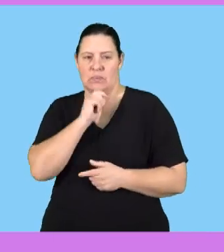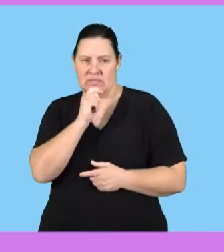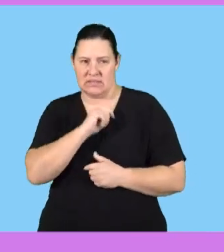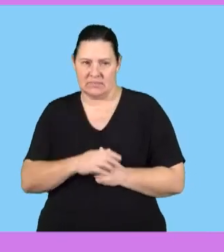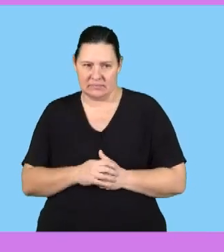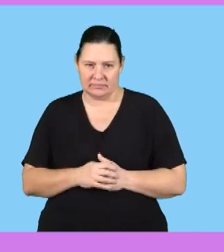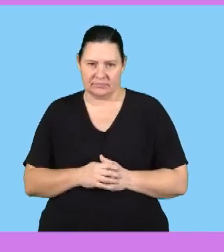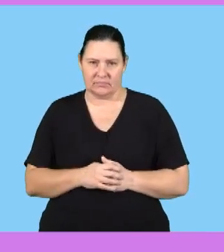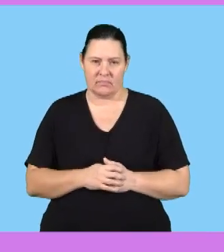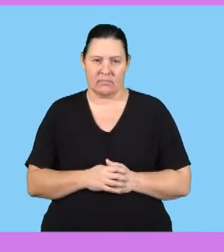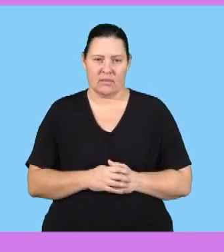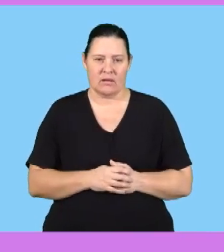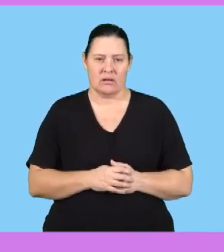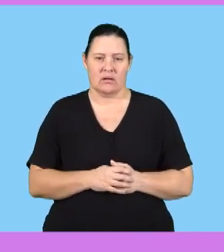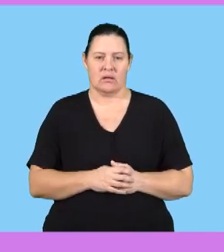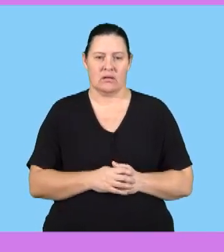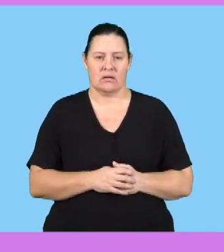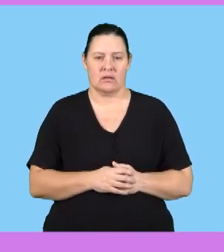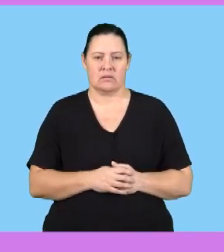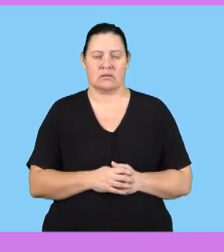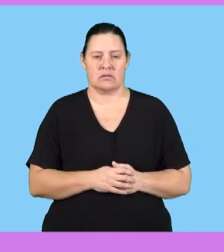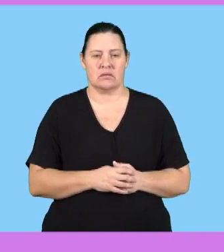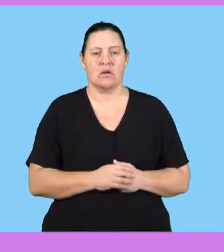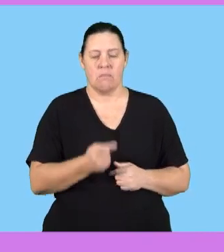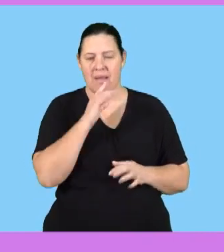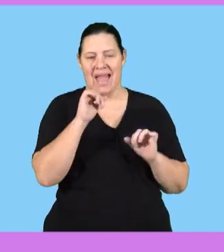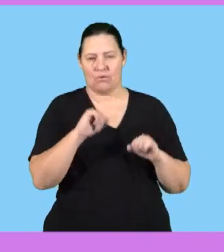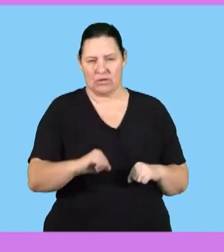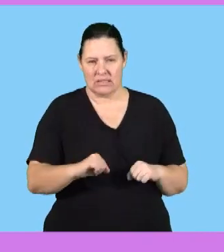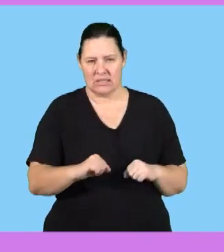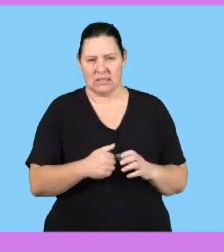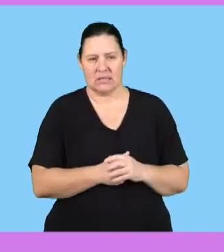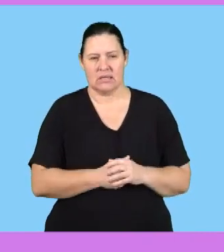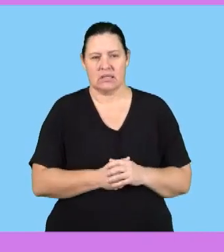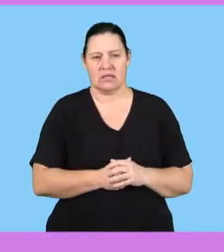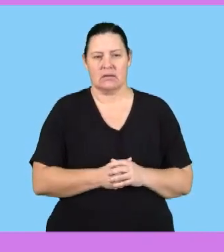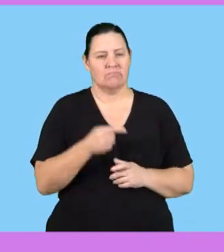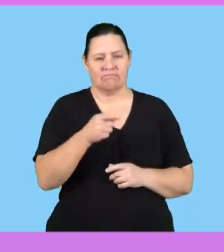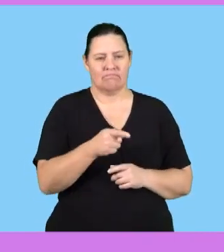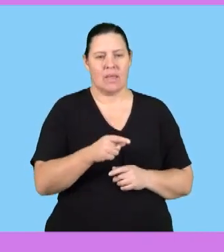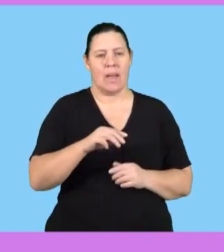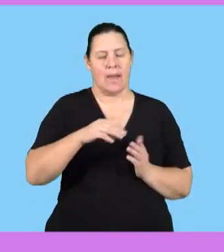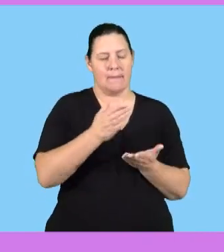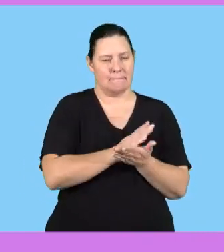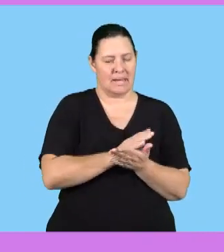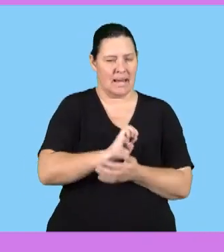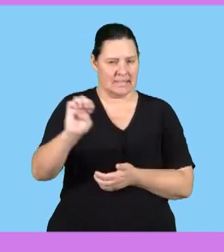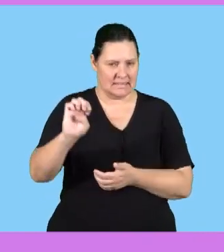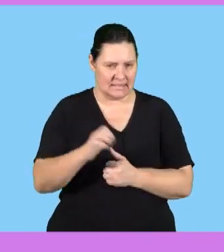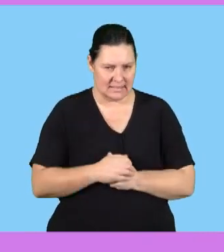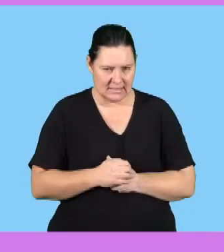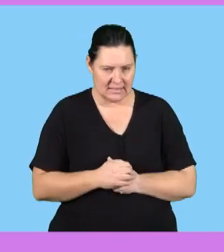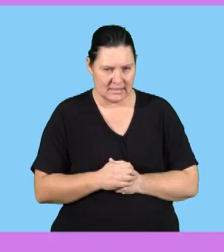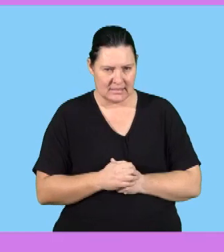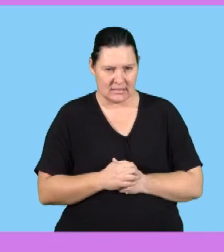they consume. Okay, so looking at this, I'm sure you'll agree with me that that will be the Middle East.